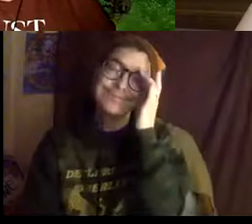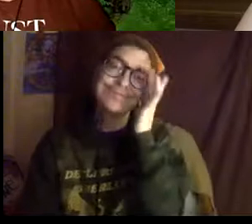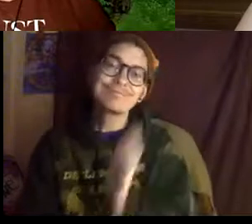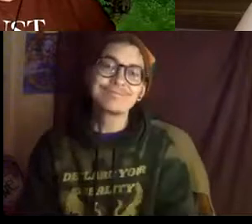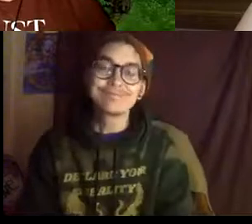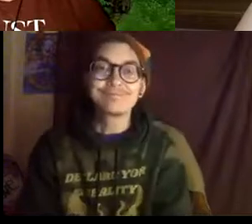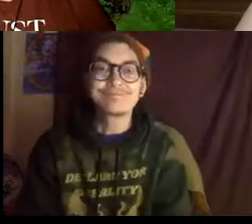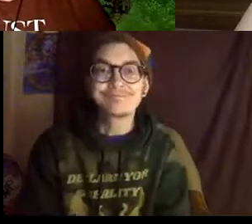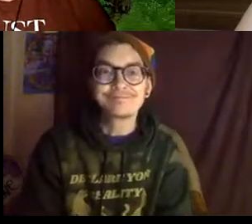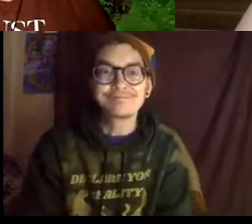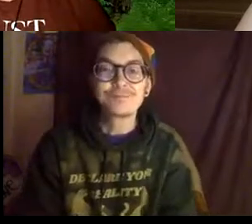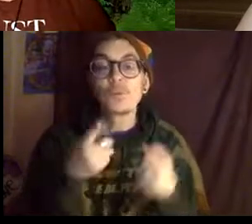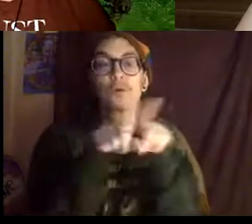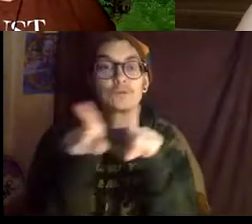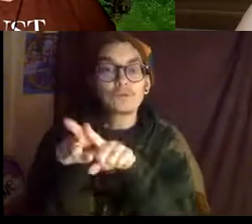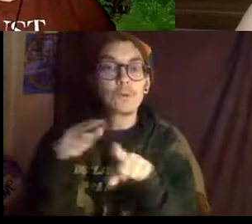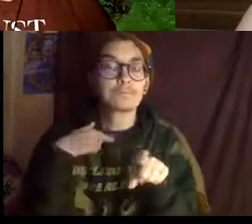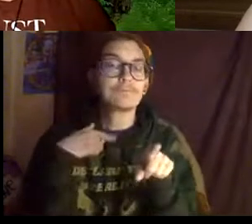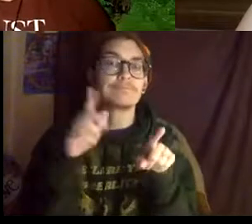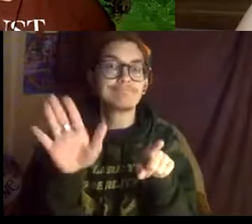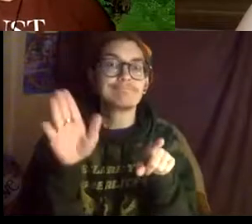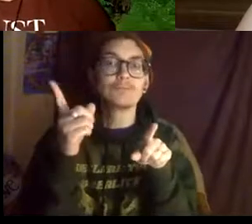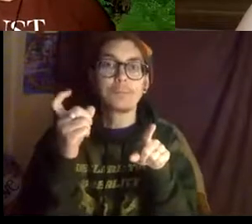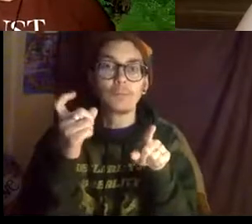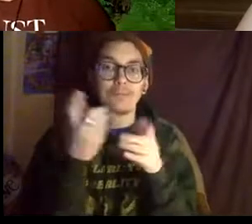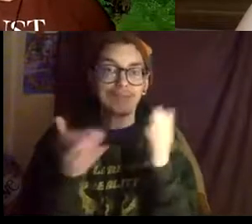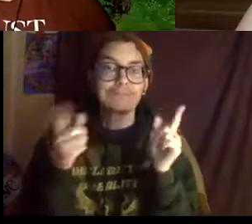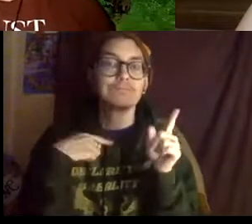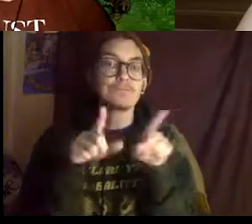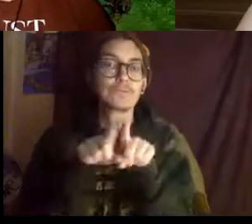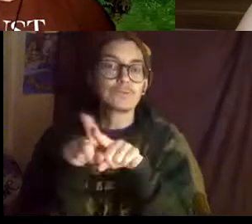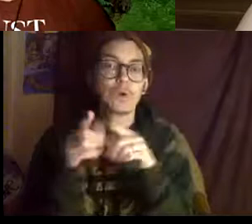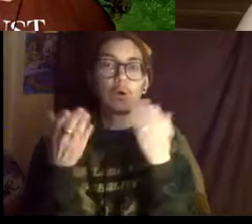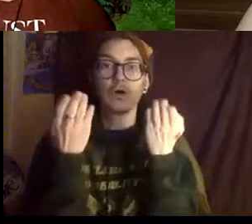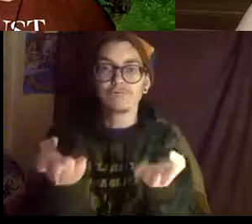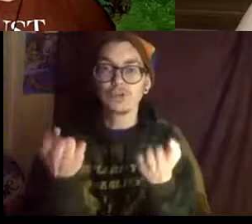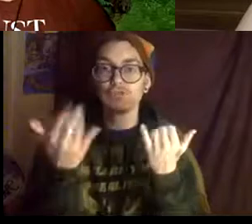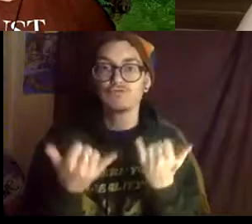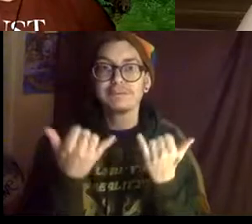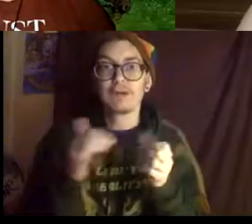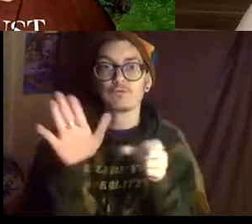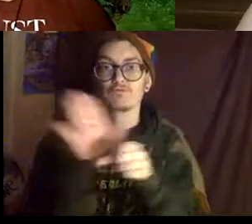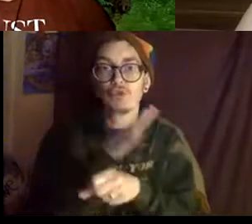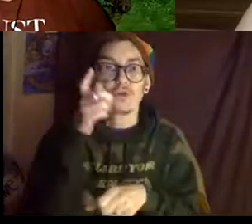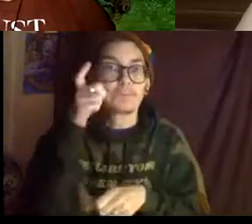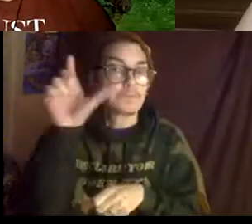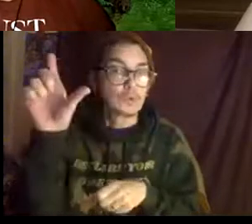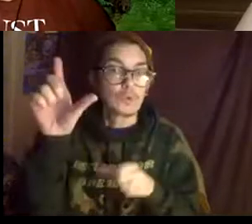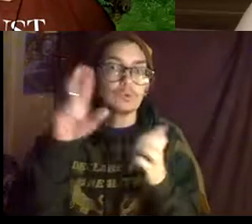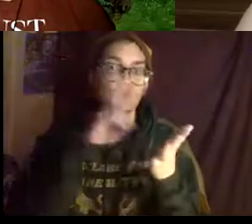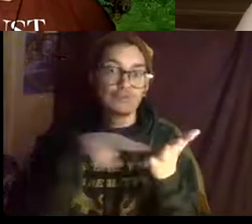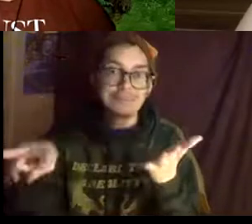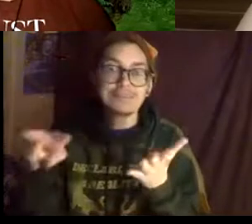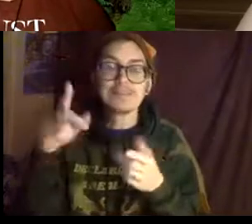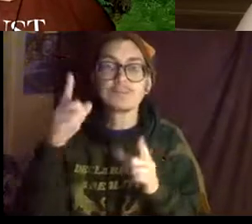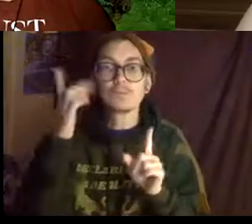be together in this space again soon. Oh, also, one more thing. I do offer right